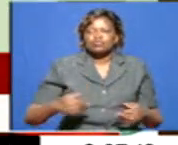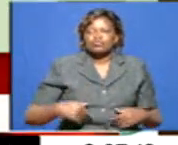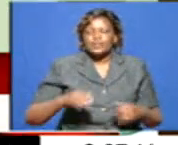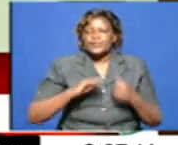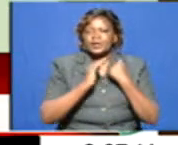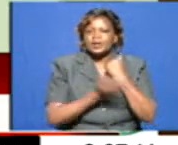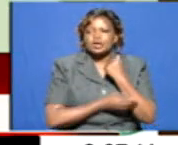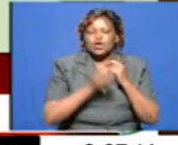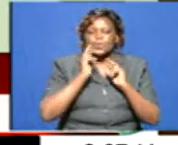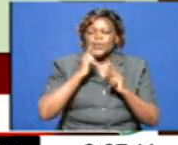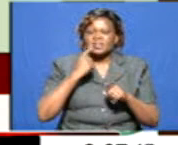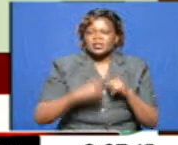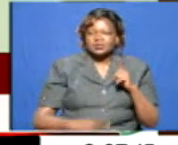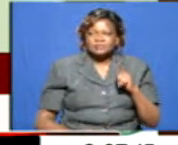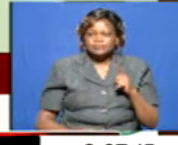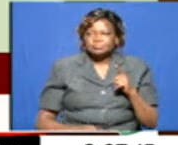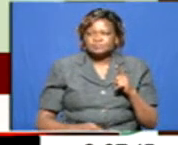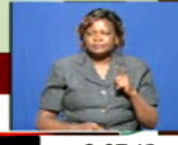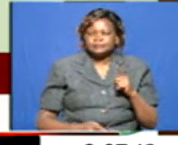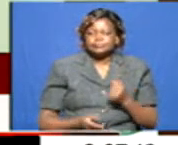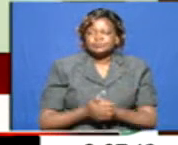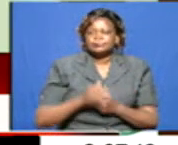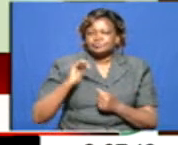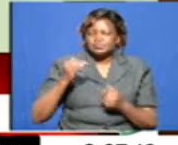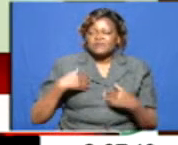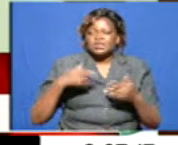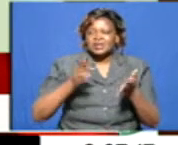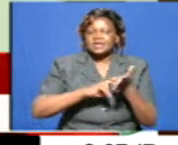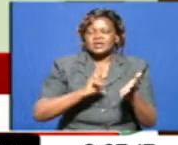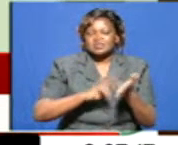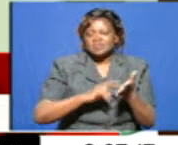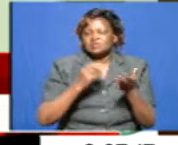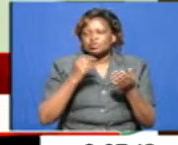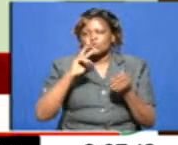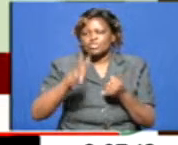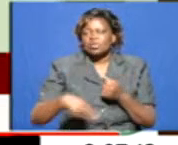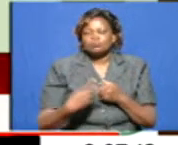reported this year. The city having registered a total of